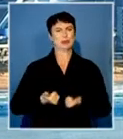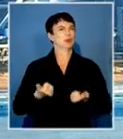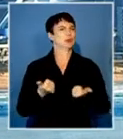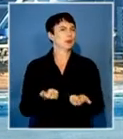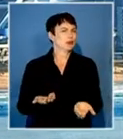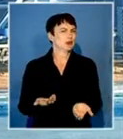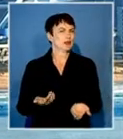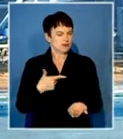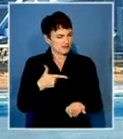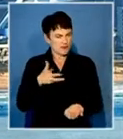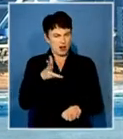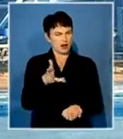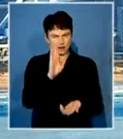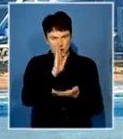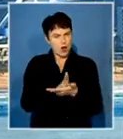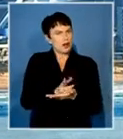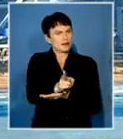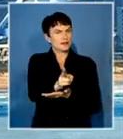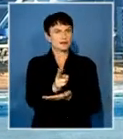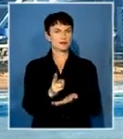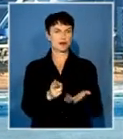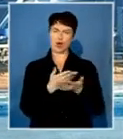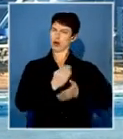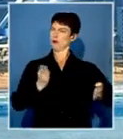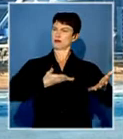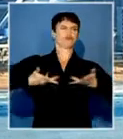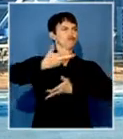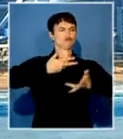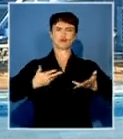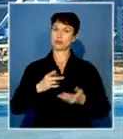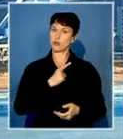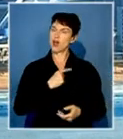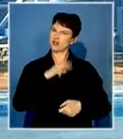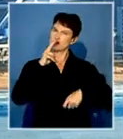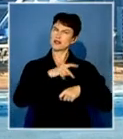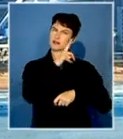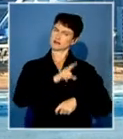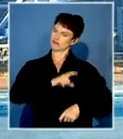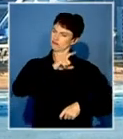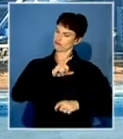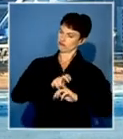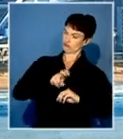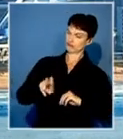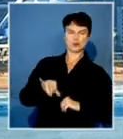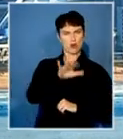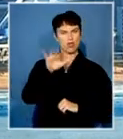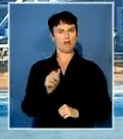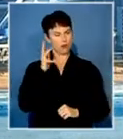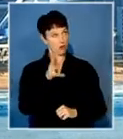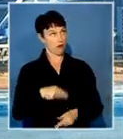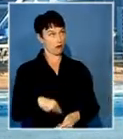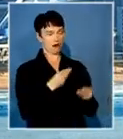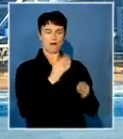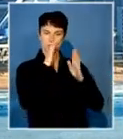that we want to have an honest and straightforward dialogue with everybody to build confidence that South Africa intends to offer robust